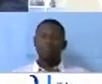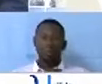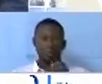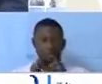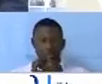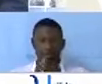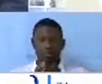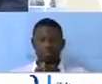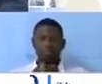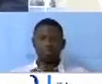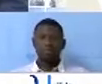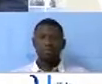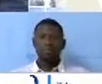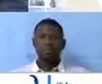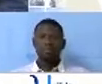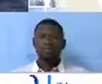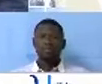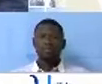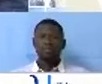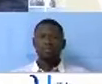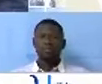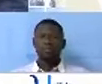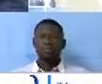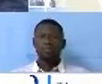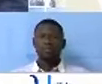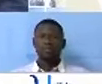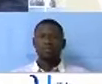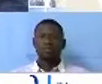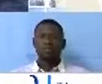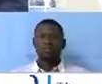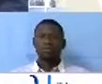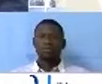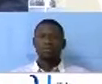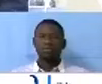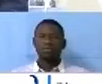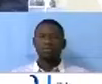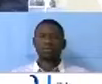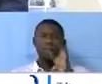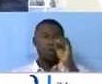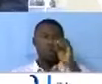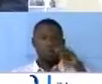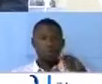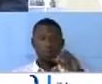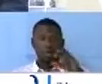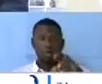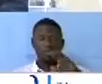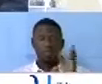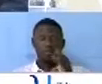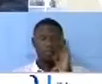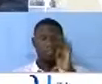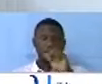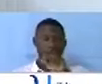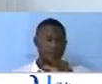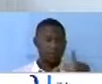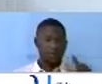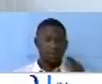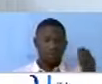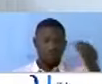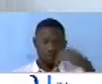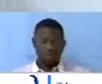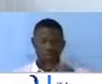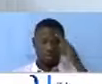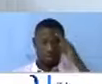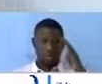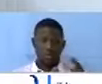some of you may not see, Omar Fall came to my house before the commission, before he appeared. Omar Fall ñew na suñu kër bala mo ñew ci commission bi ben yoon bi ñaar